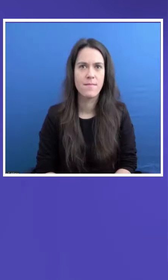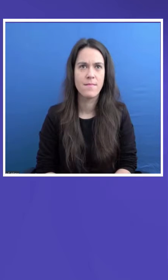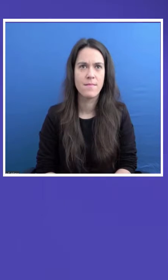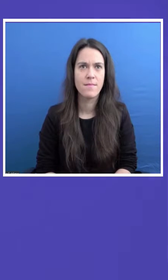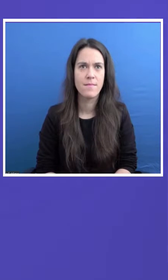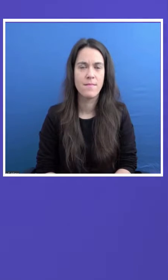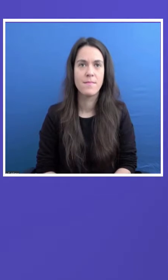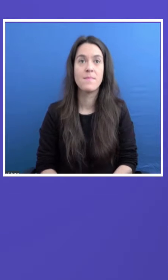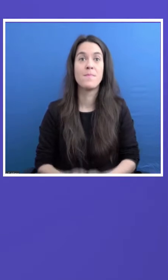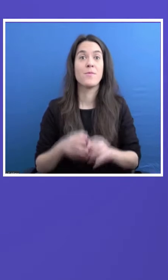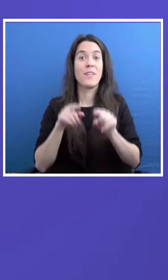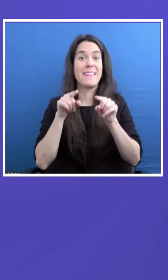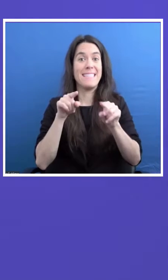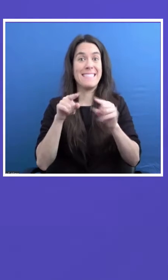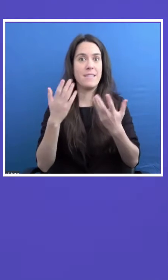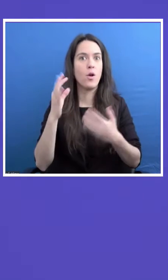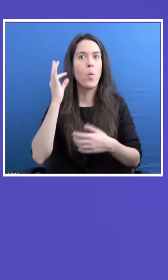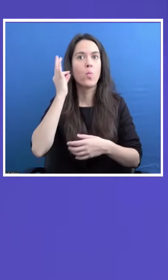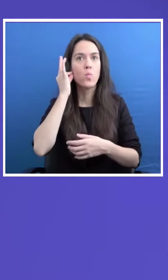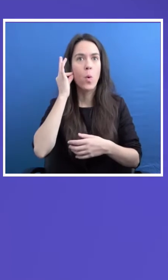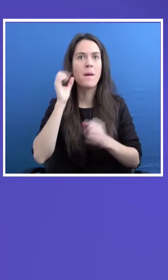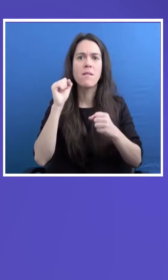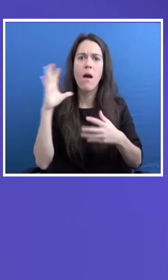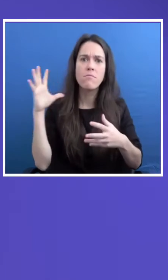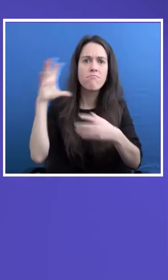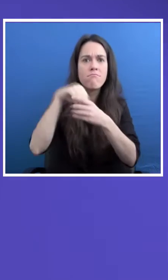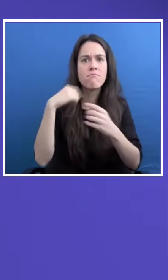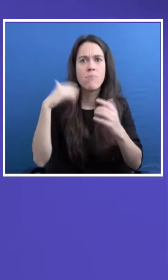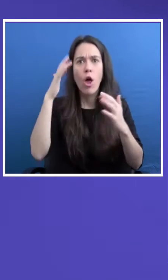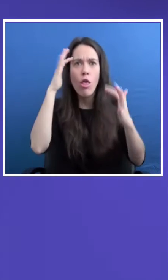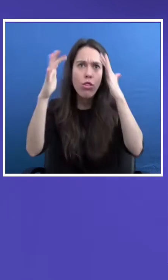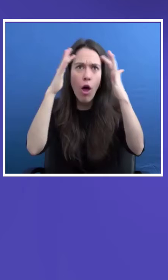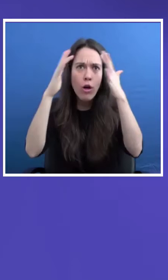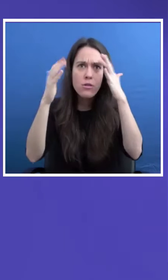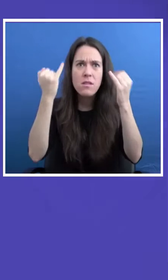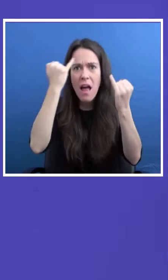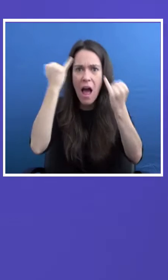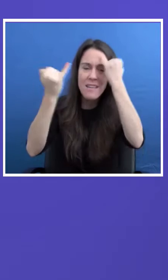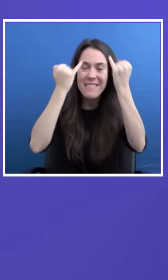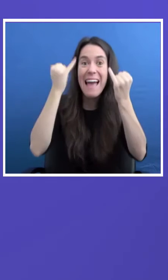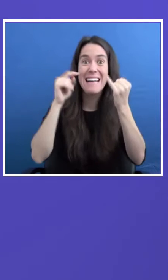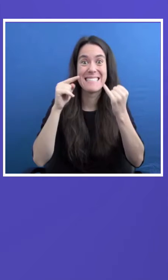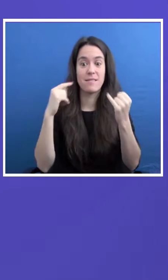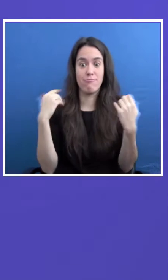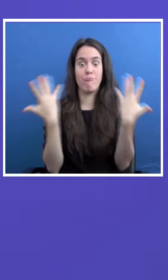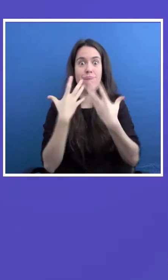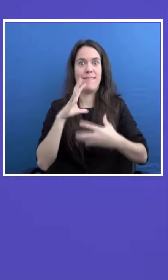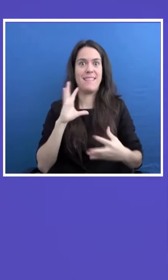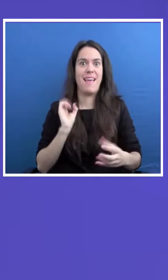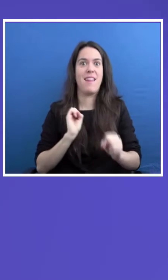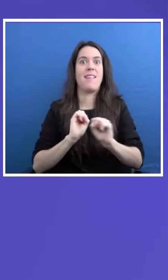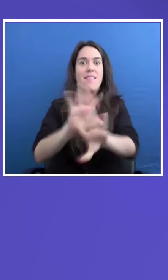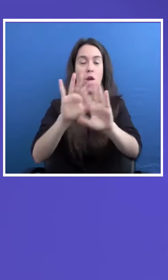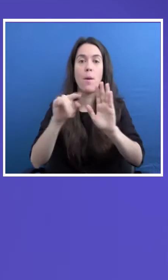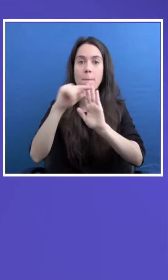incorporate their thoughts and ideas in those in the policies embodied by